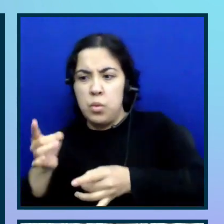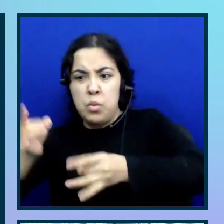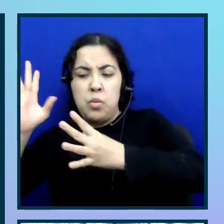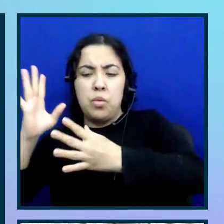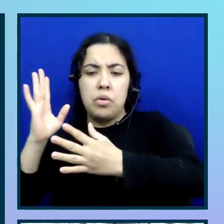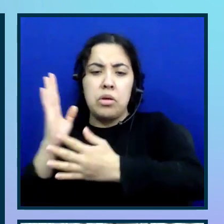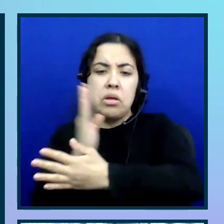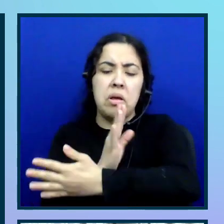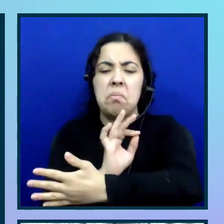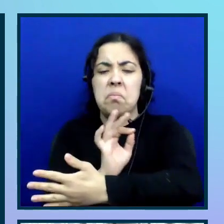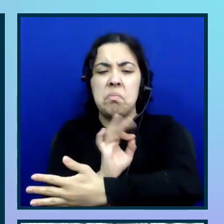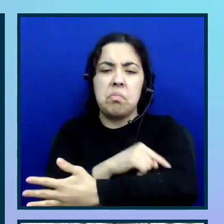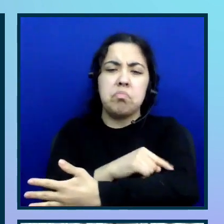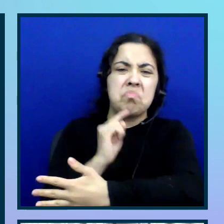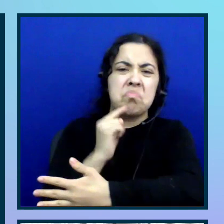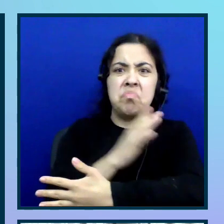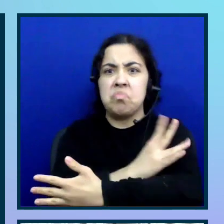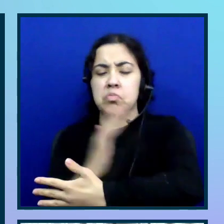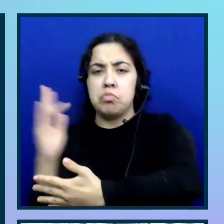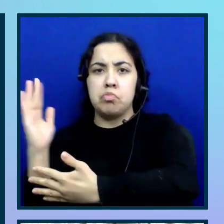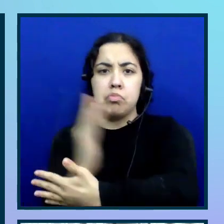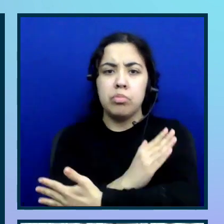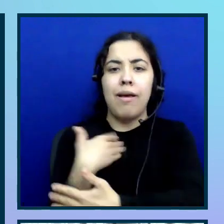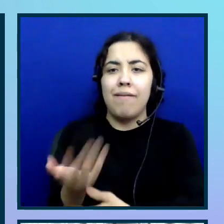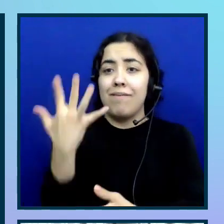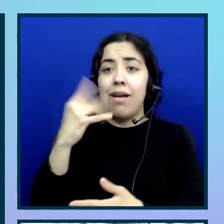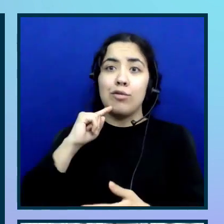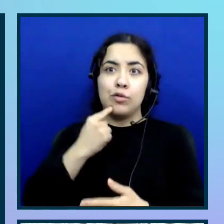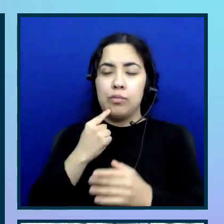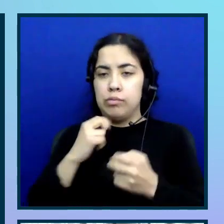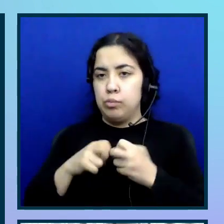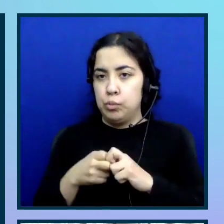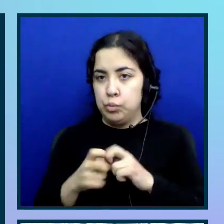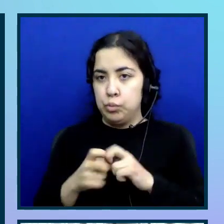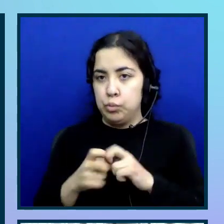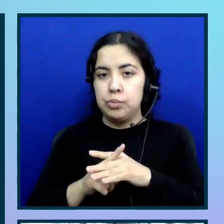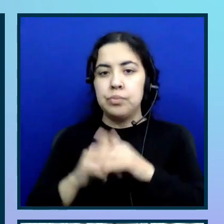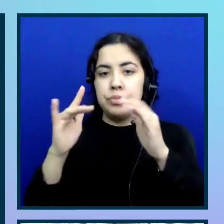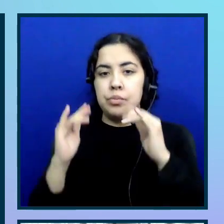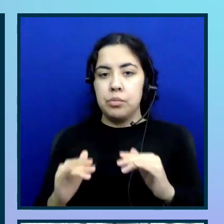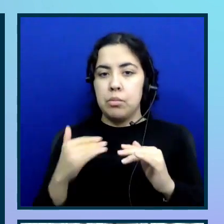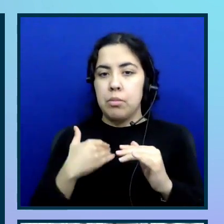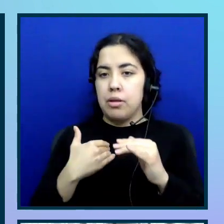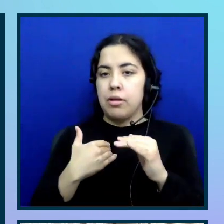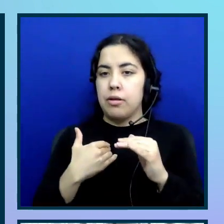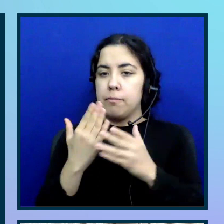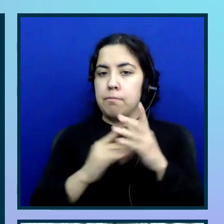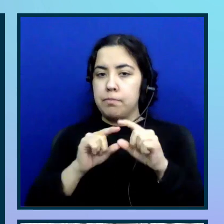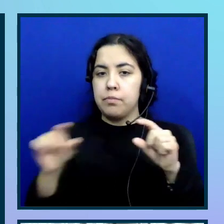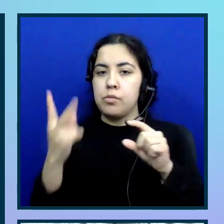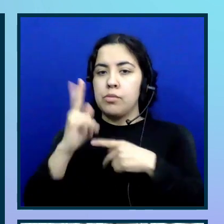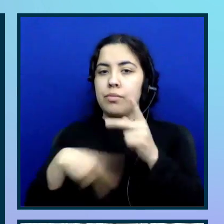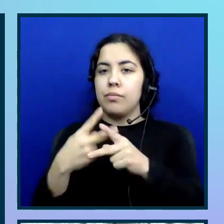button and running a scan gave us 5 serious issues. Below that, we have another section that displays 2 types of issues